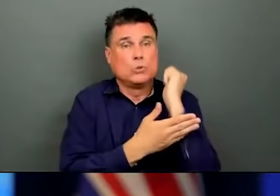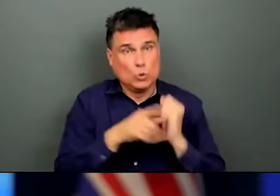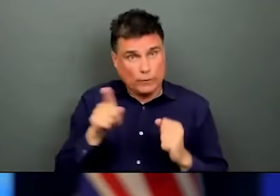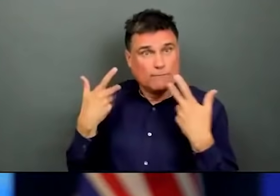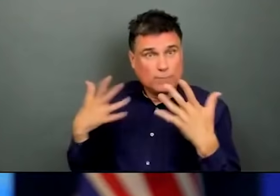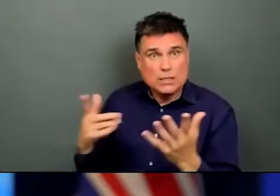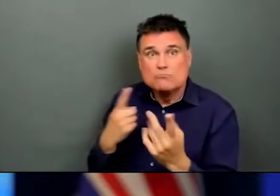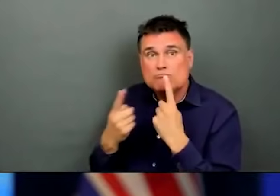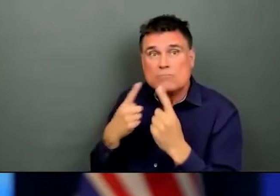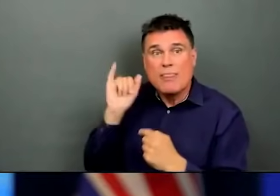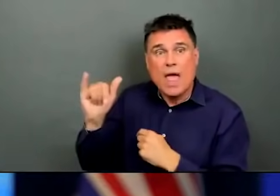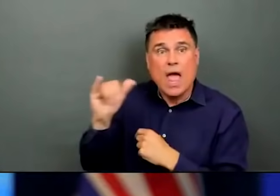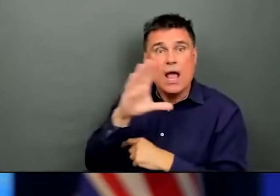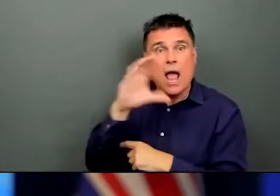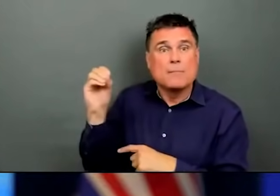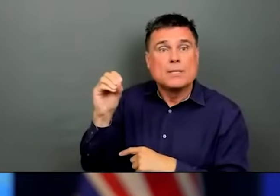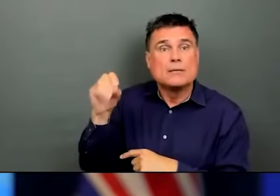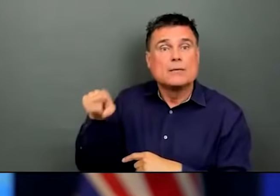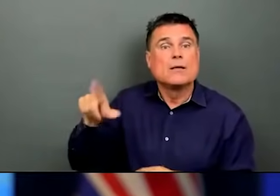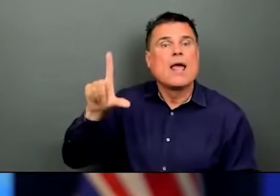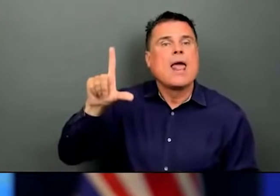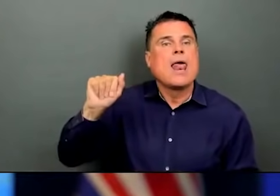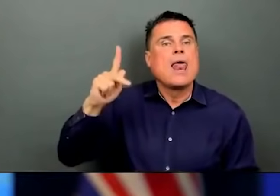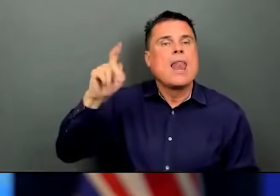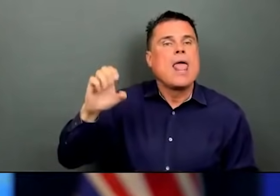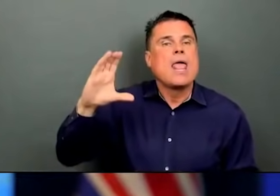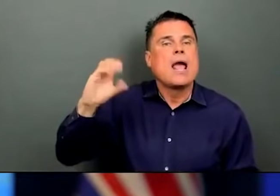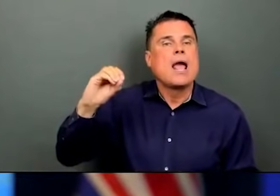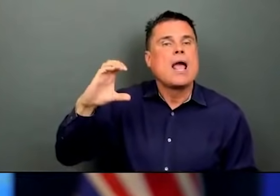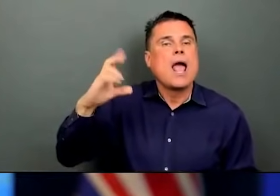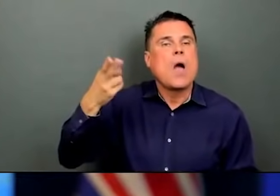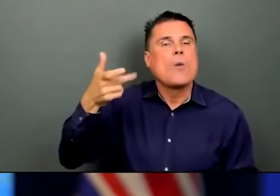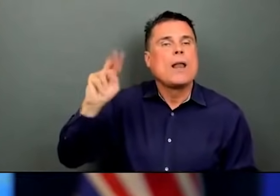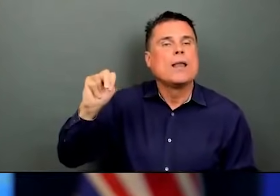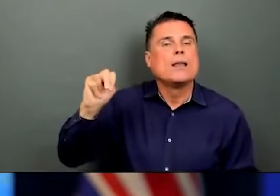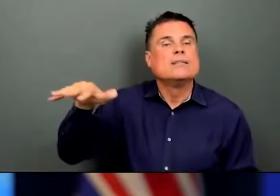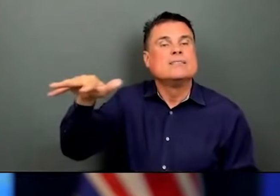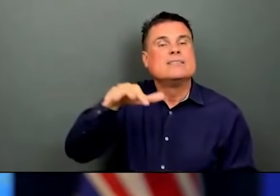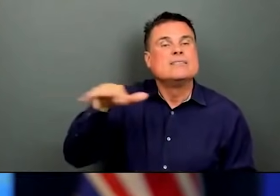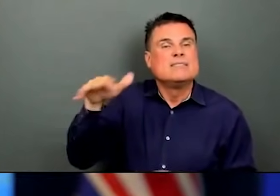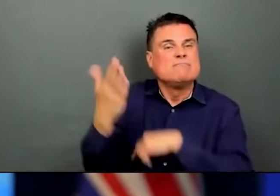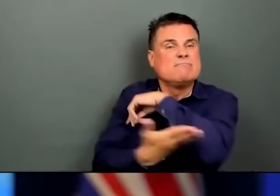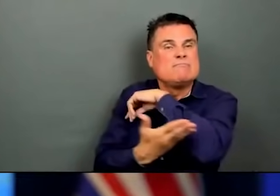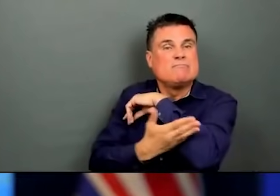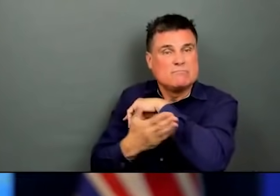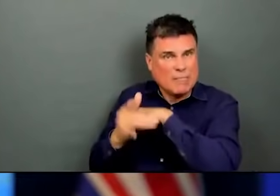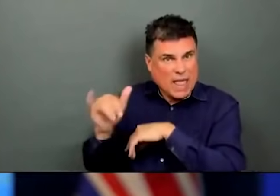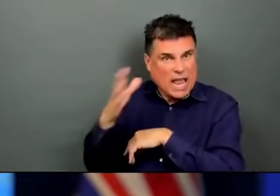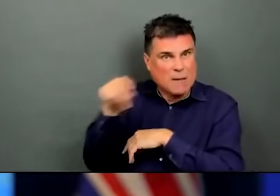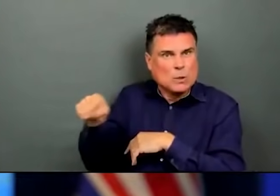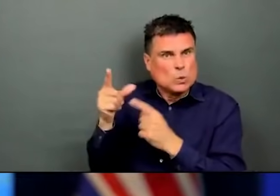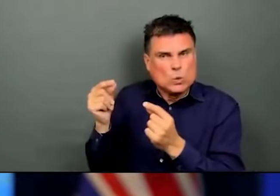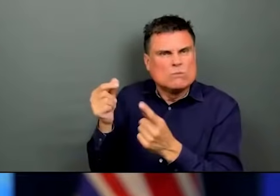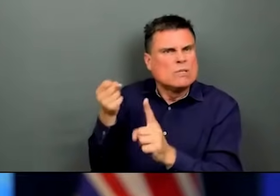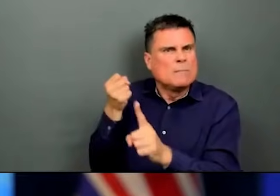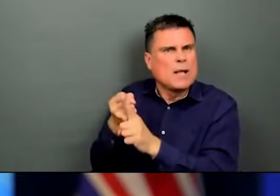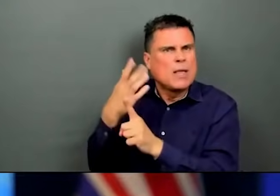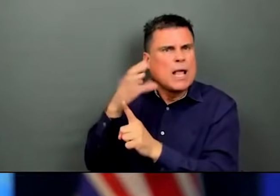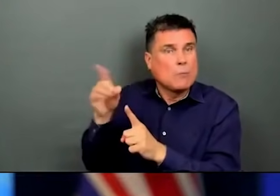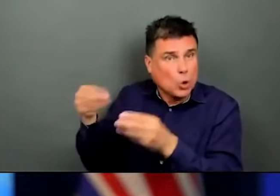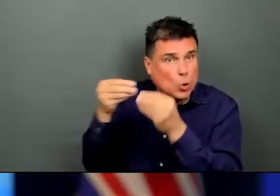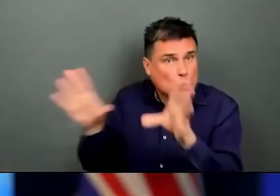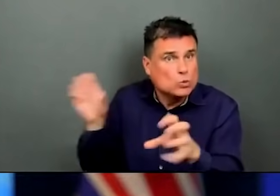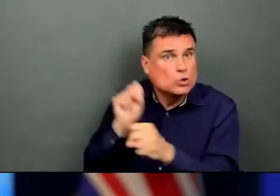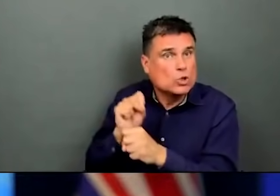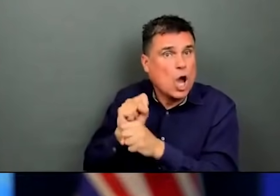the Lake Cowichan area? I don't believe the impact will be significant. The Minister of Forests will probably be getting those questions right now